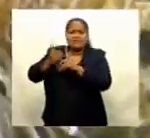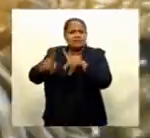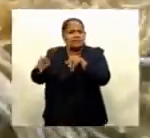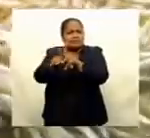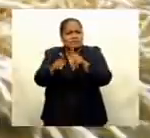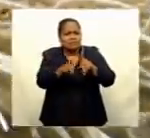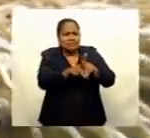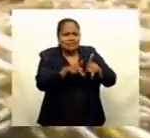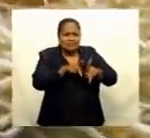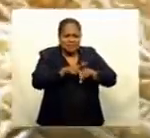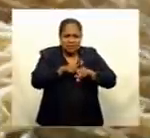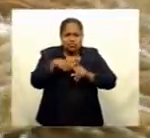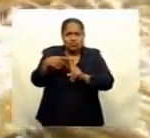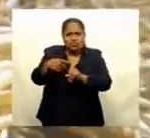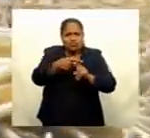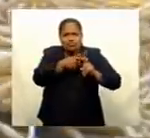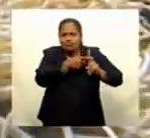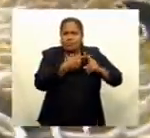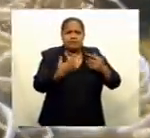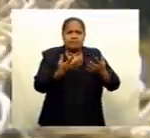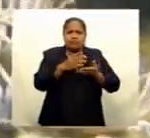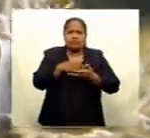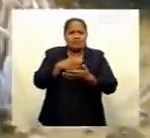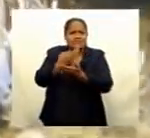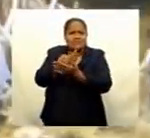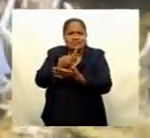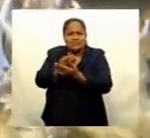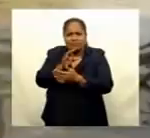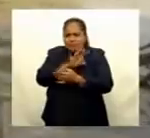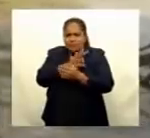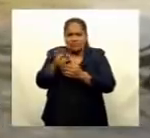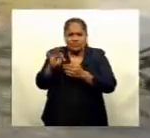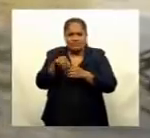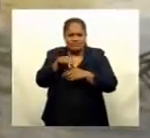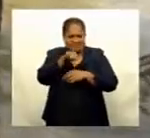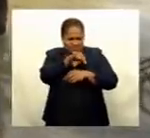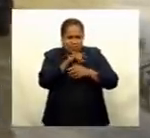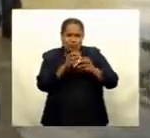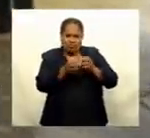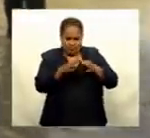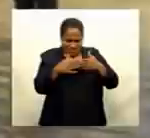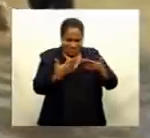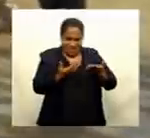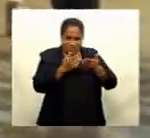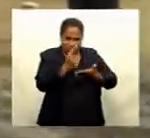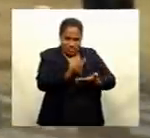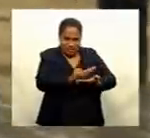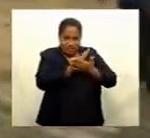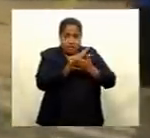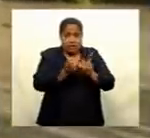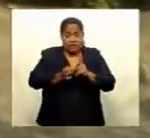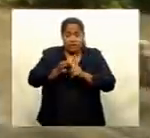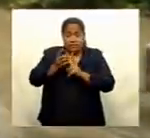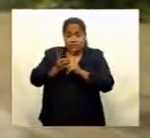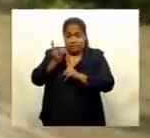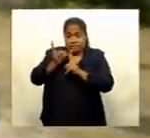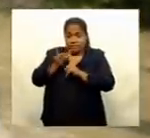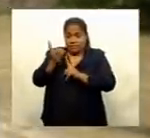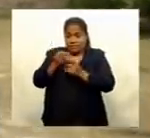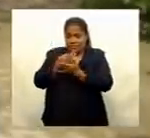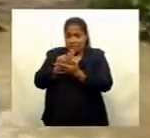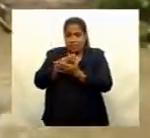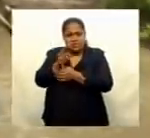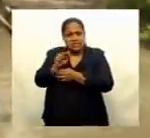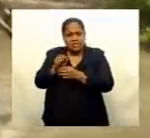access modalities to finance that is not at odds with the current recovery and development financing needs of PSEDs. He says there